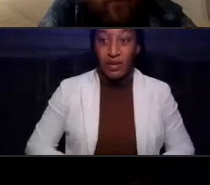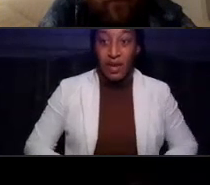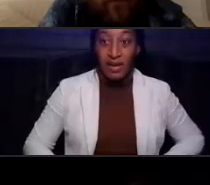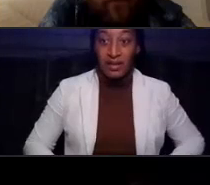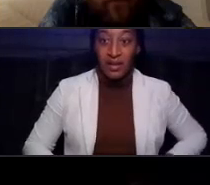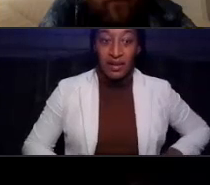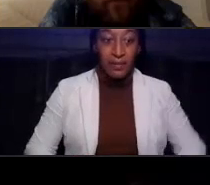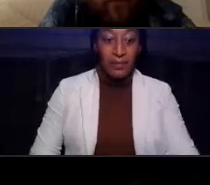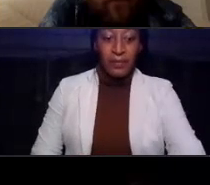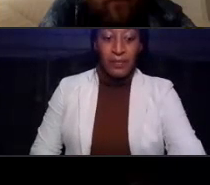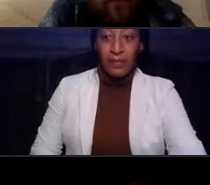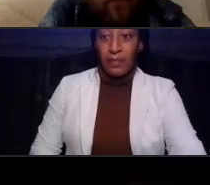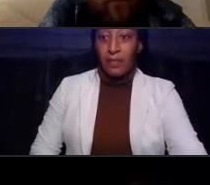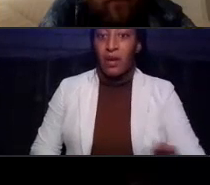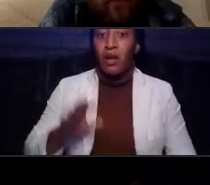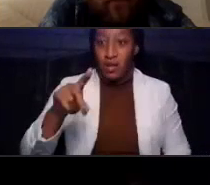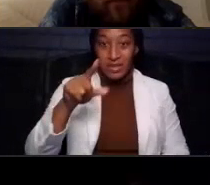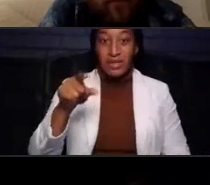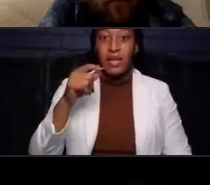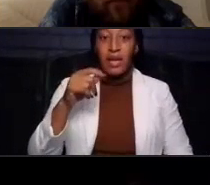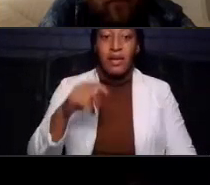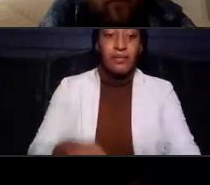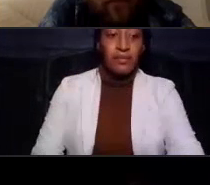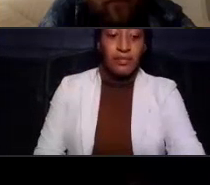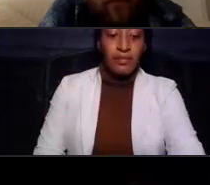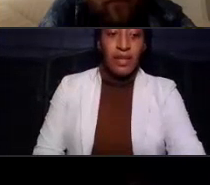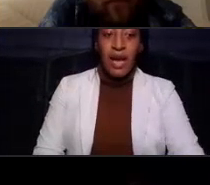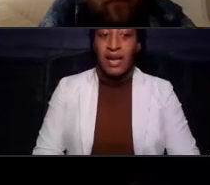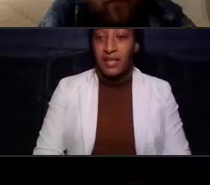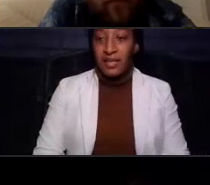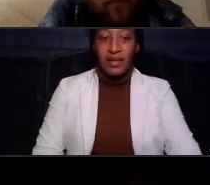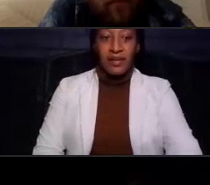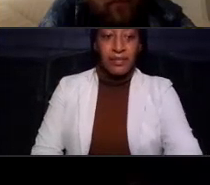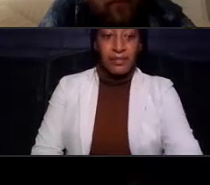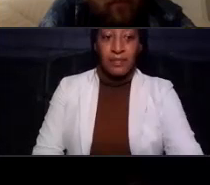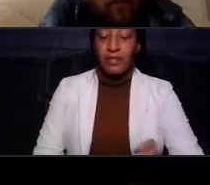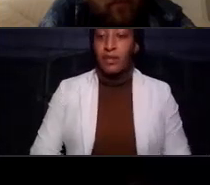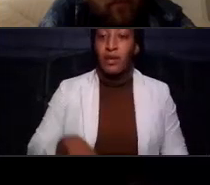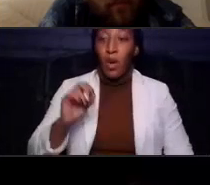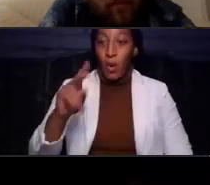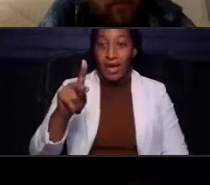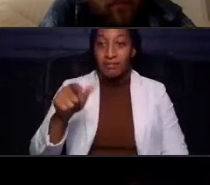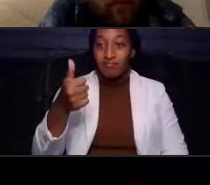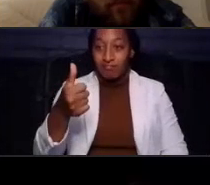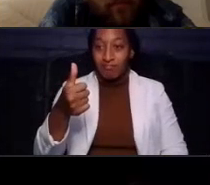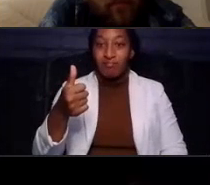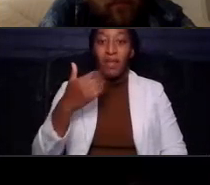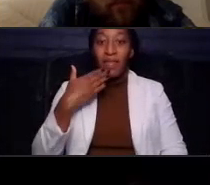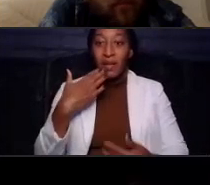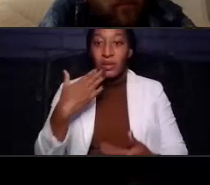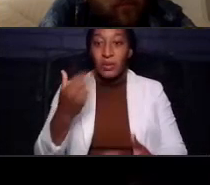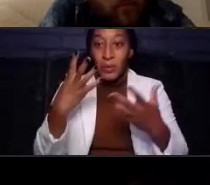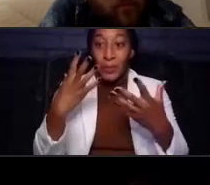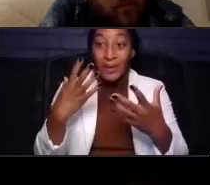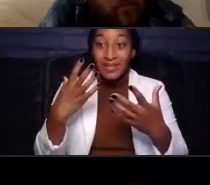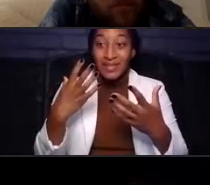spacing. Yeah, I can see it. I'm sorry. I can see it. Oh, okay. Thank you so much. I